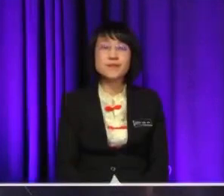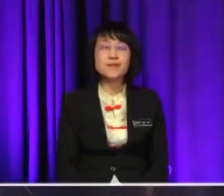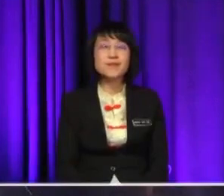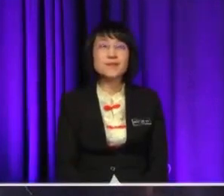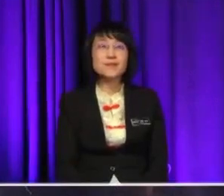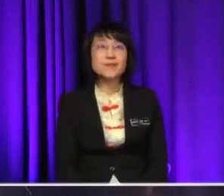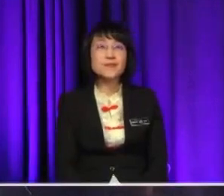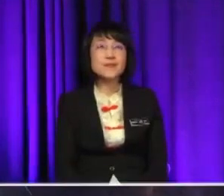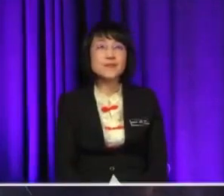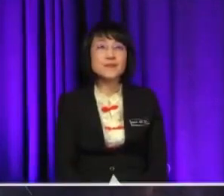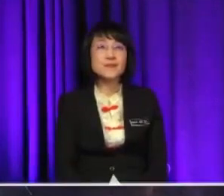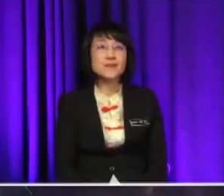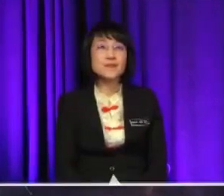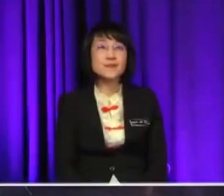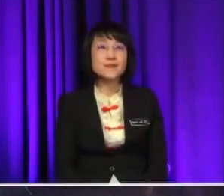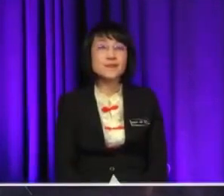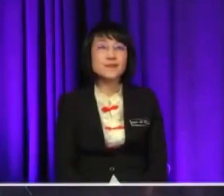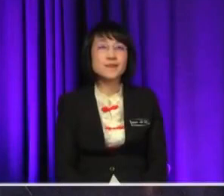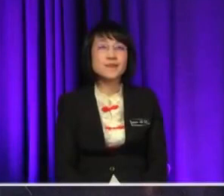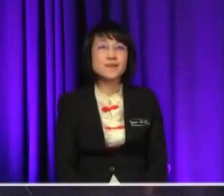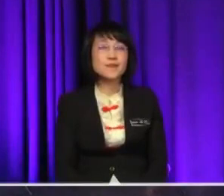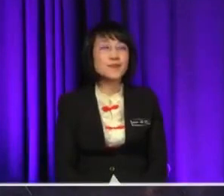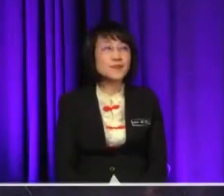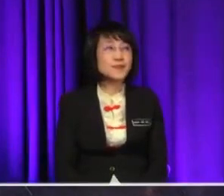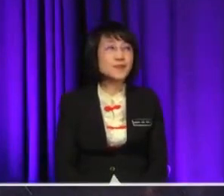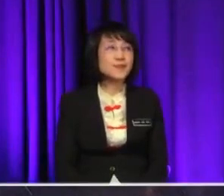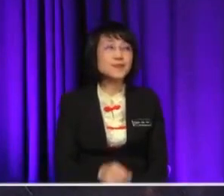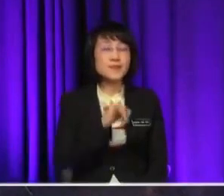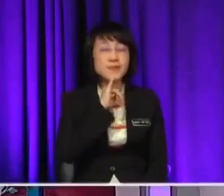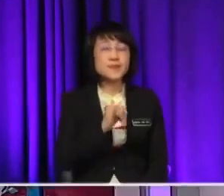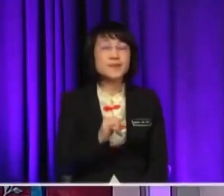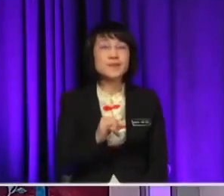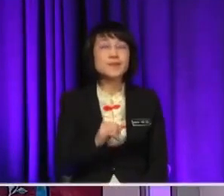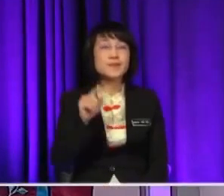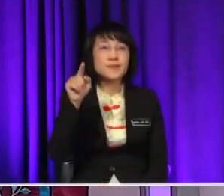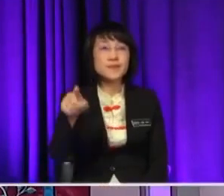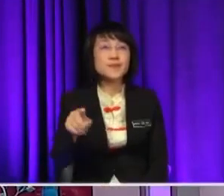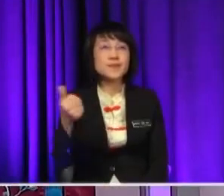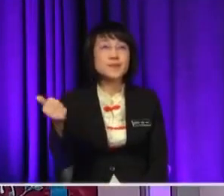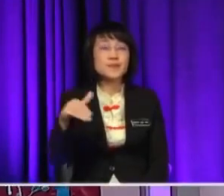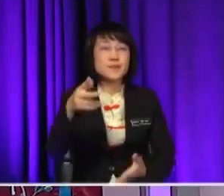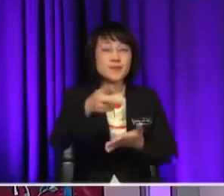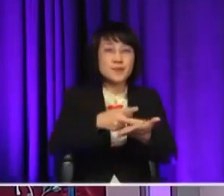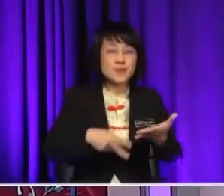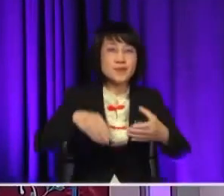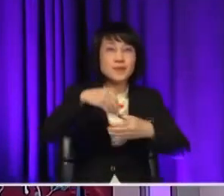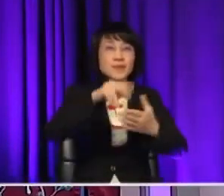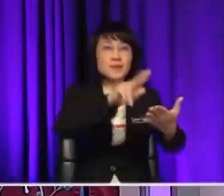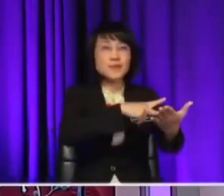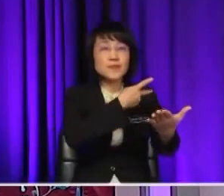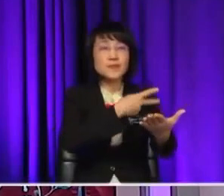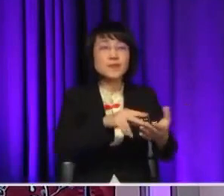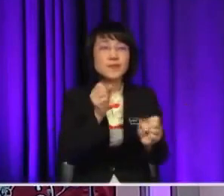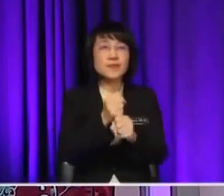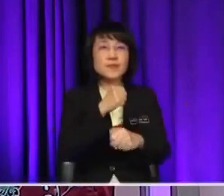don't. Okay. Now, is there any part in this poem that makes you feel comfortable, that